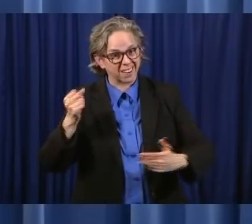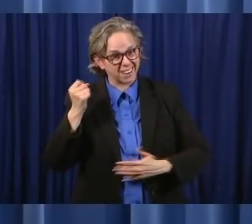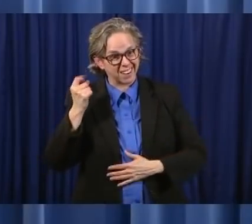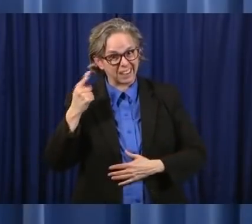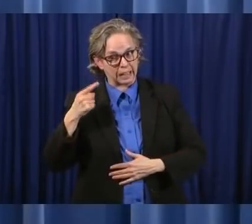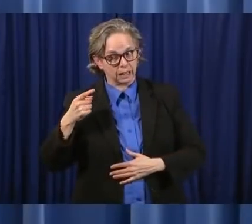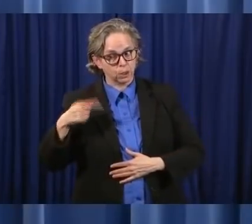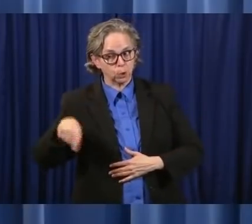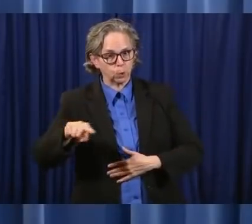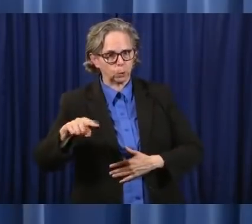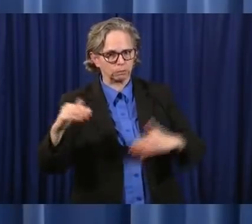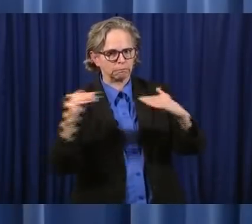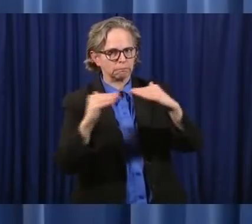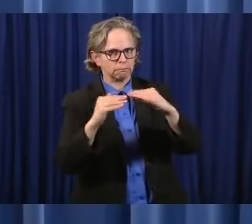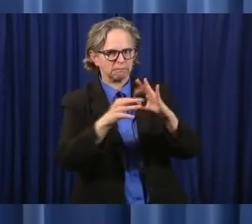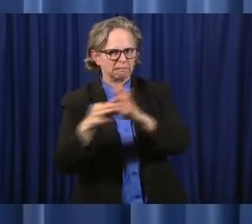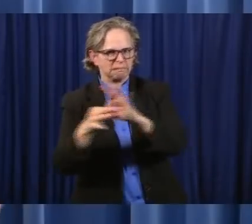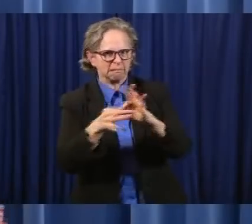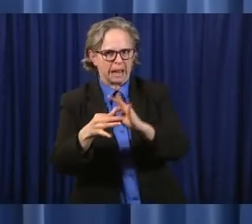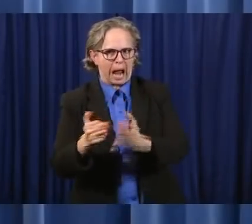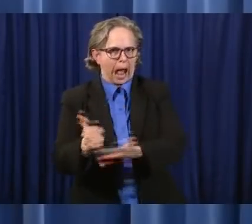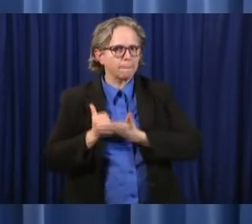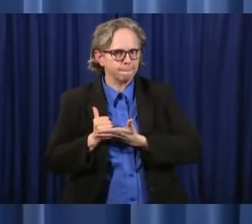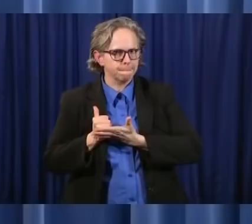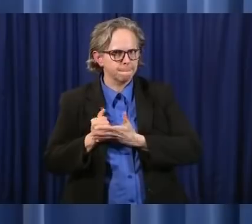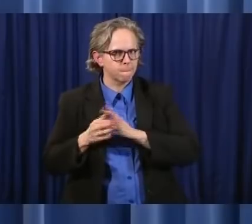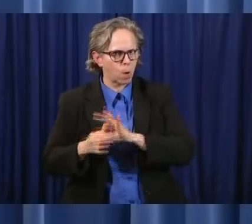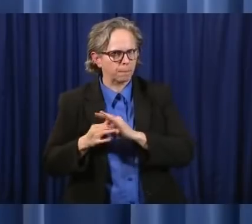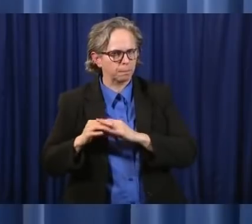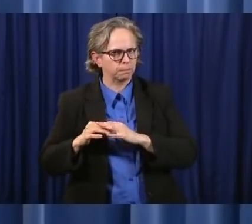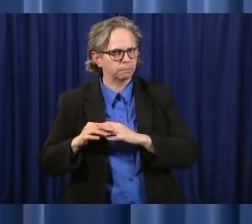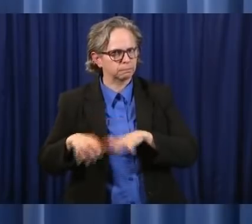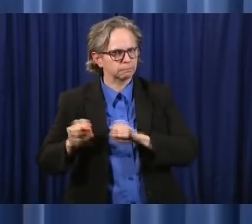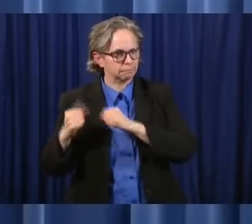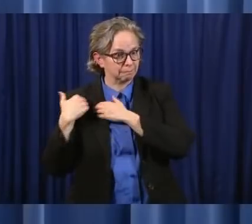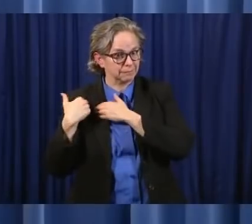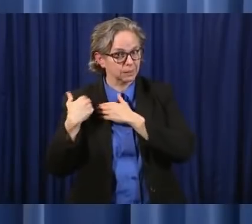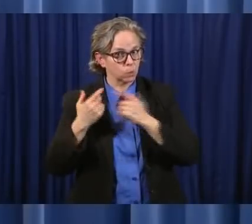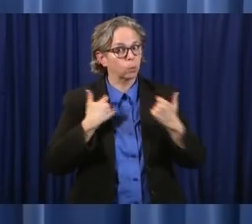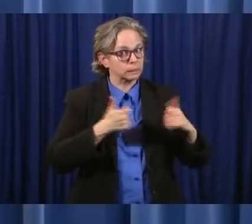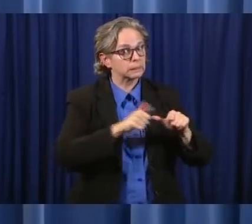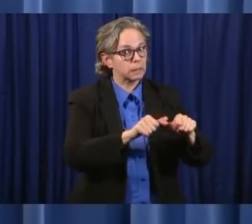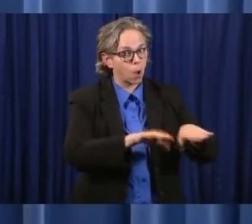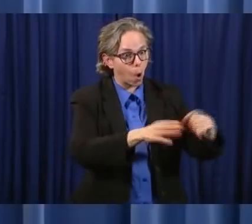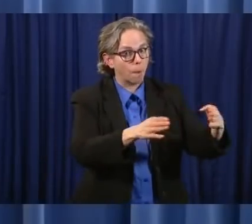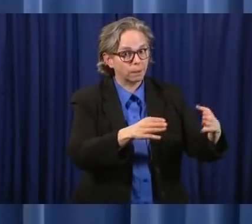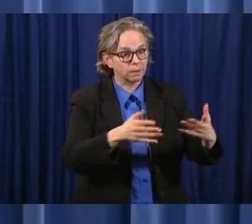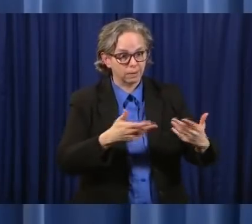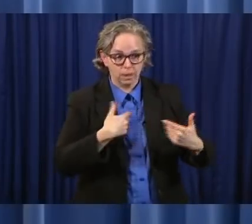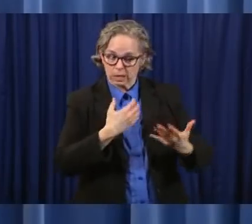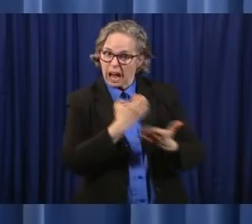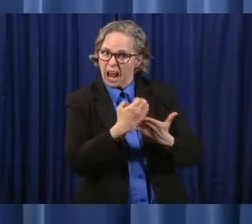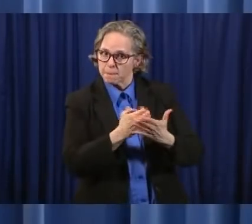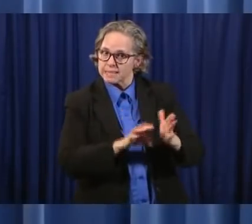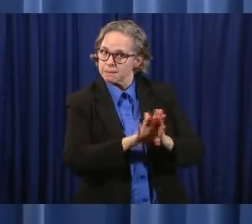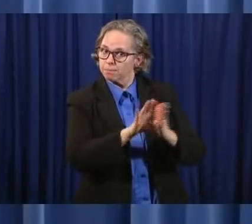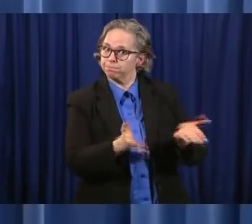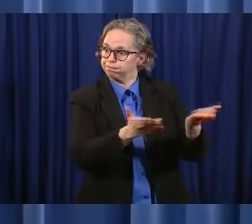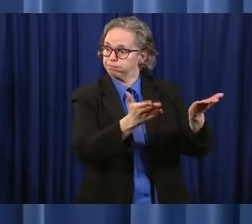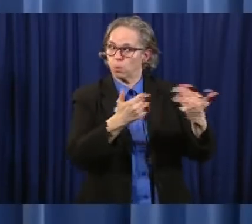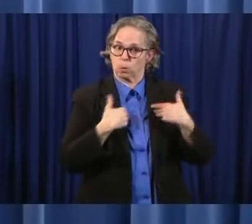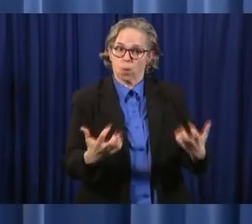to cooperate so we can continue to open up and continue to get our economy moving again.